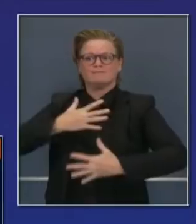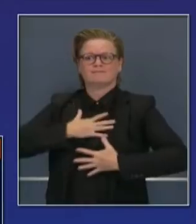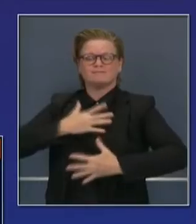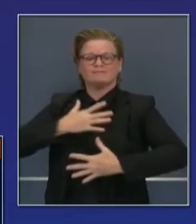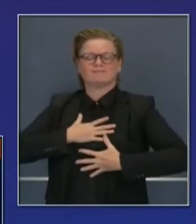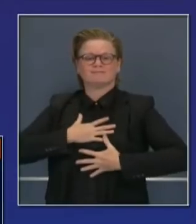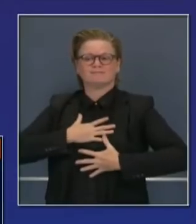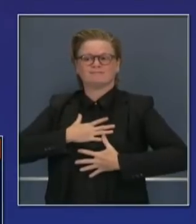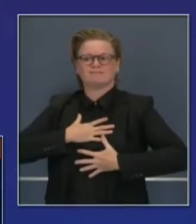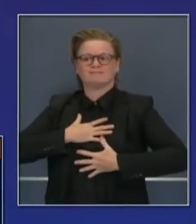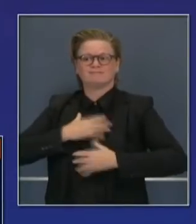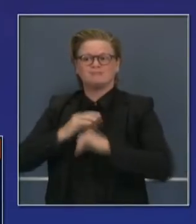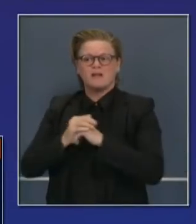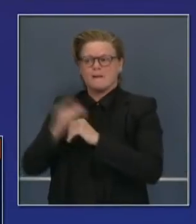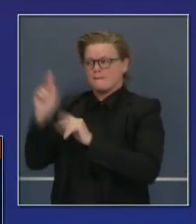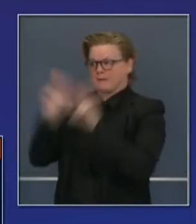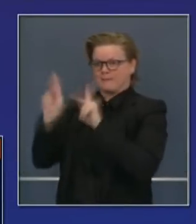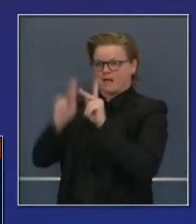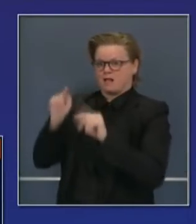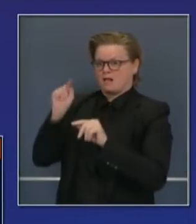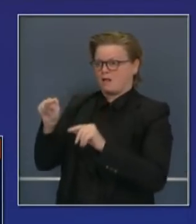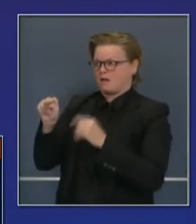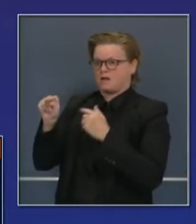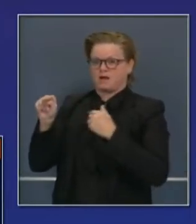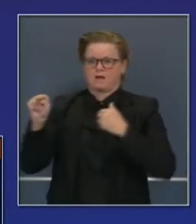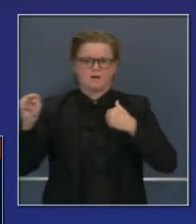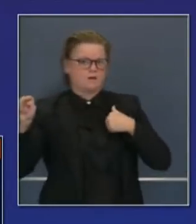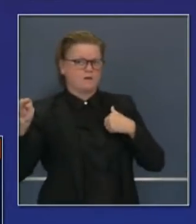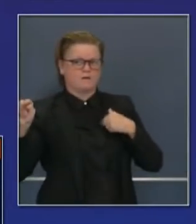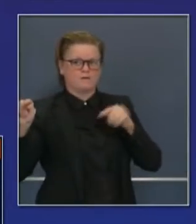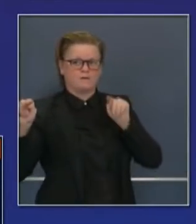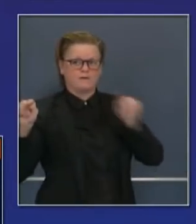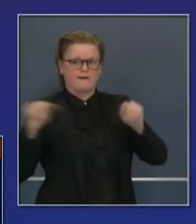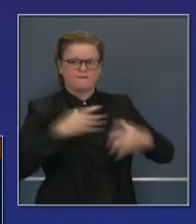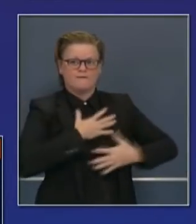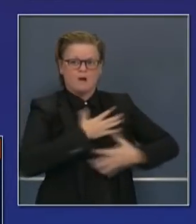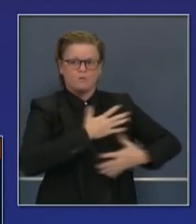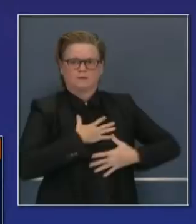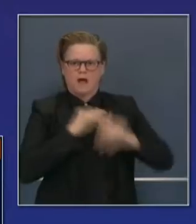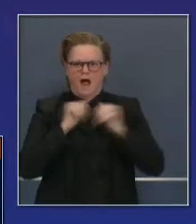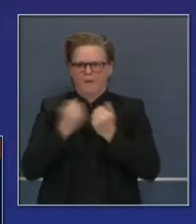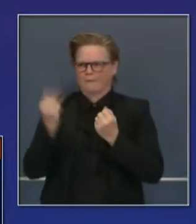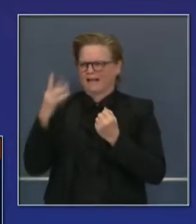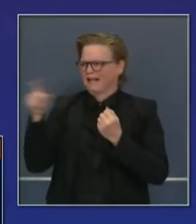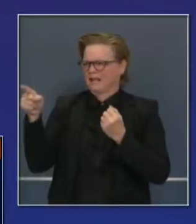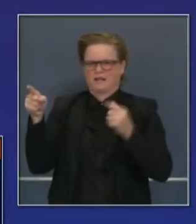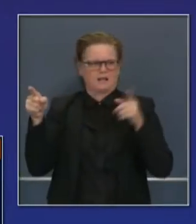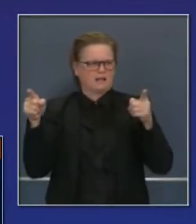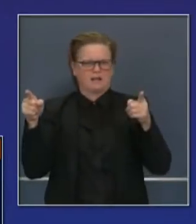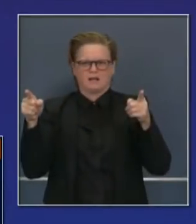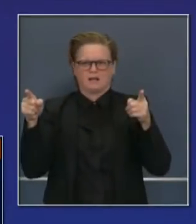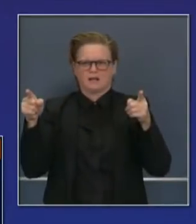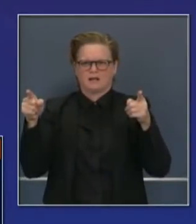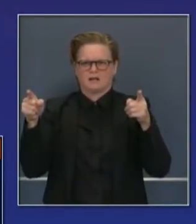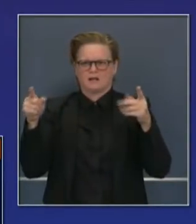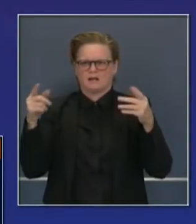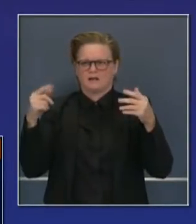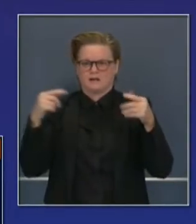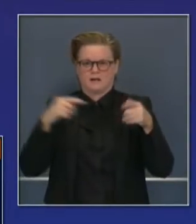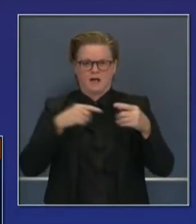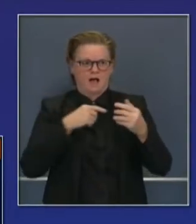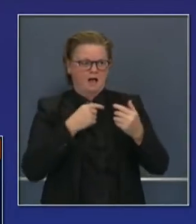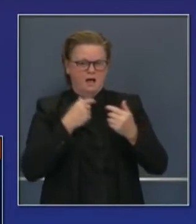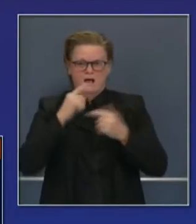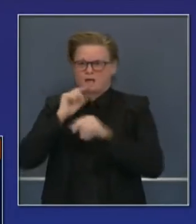talking about ventilators. Of course, space, but at the end of the day, ventilators and healthcare professionals. Ventilators, we've been very,